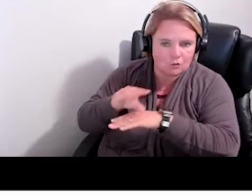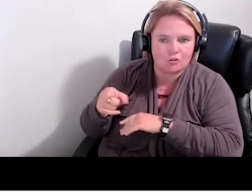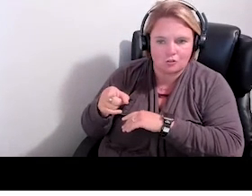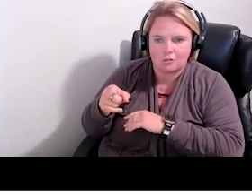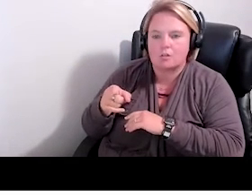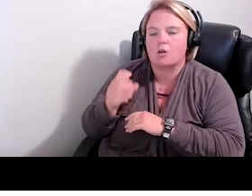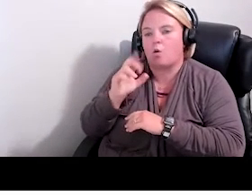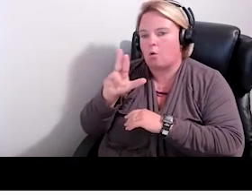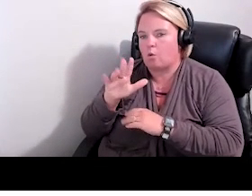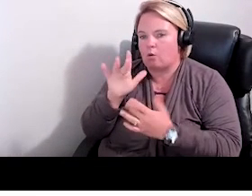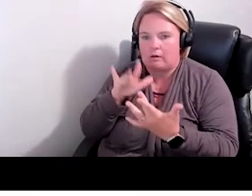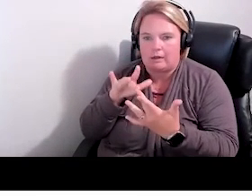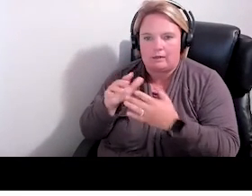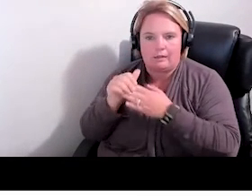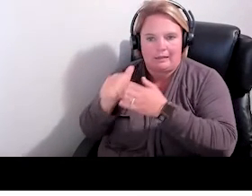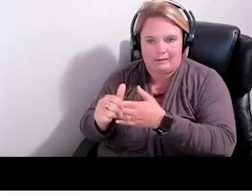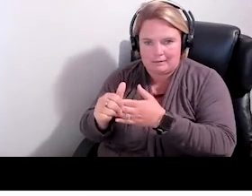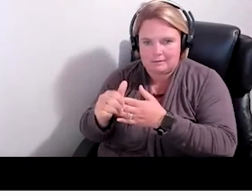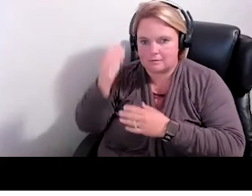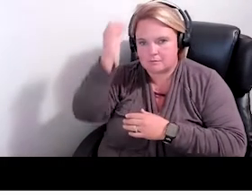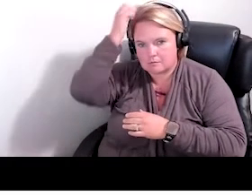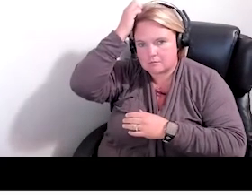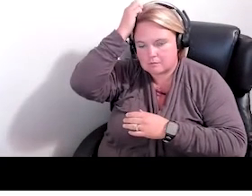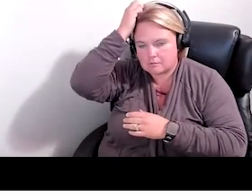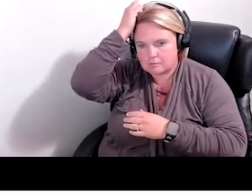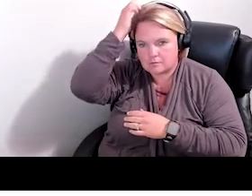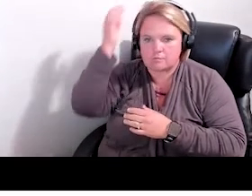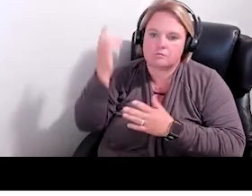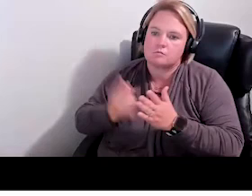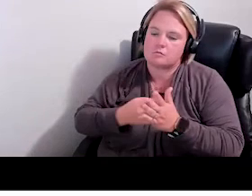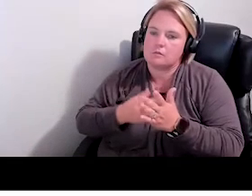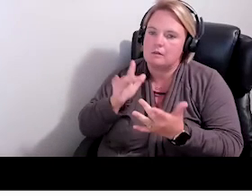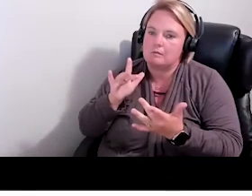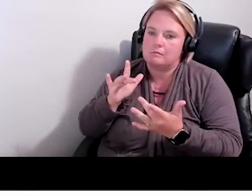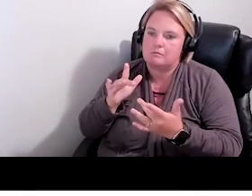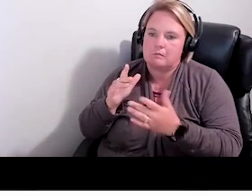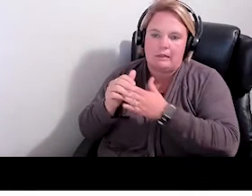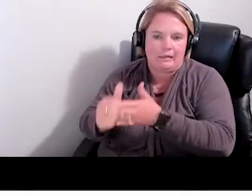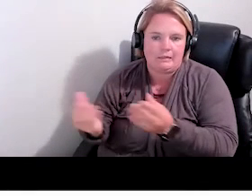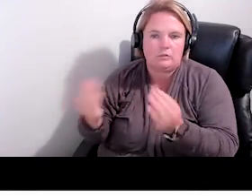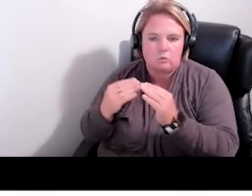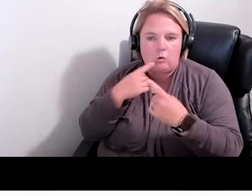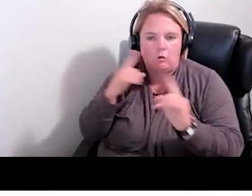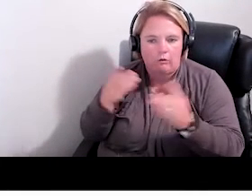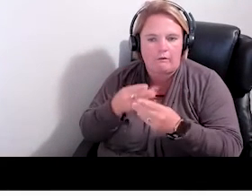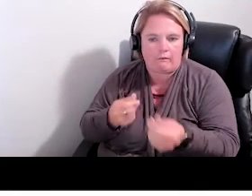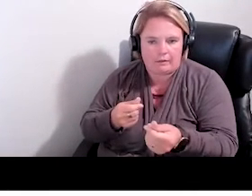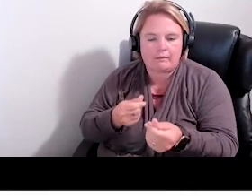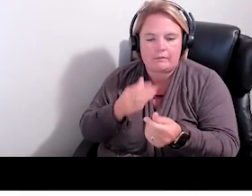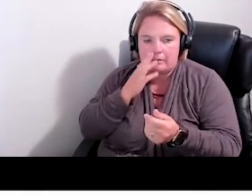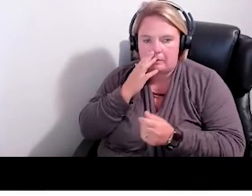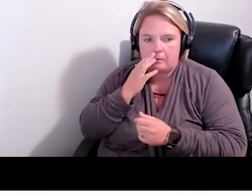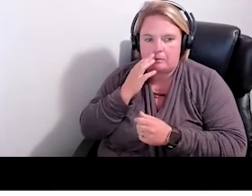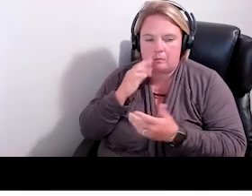or you can reach out to the lead. And sometimes it could be more effective to reach out to the lead, in that the